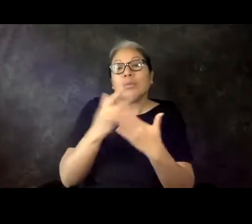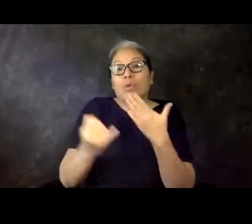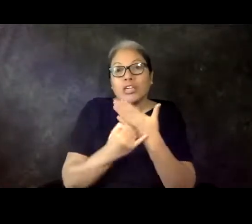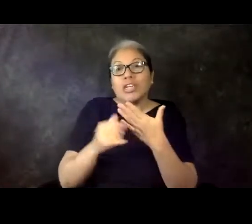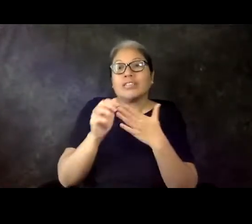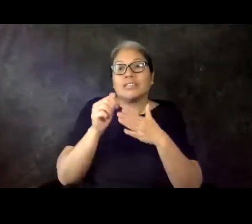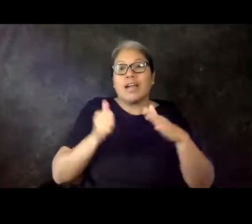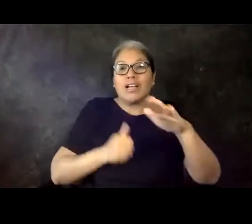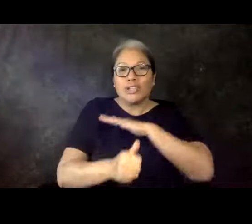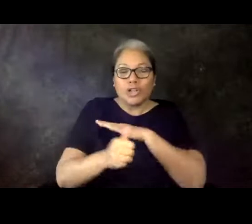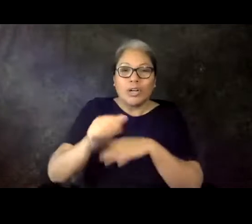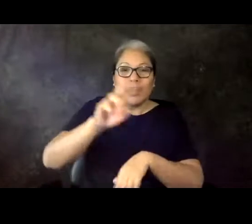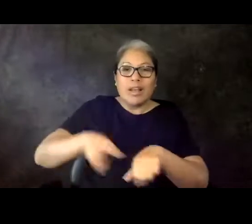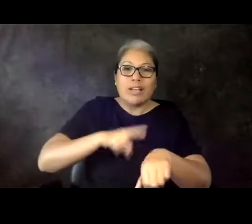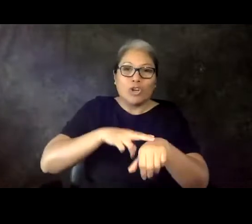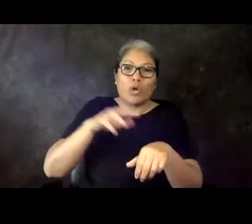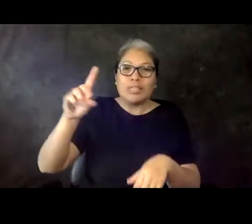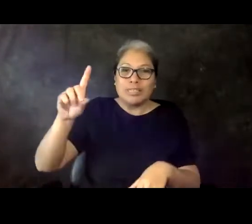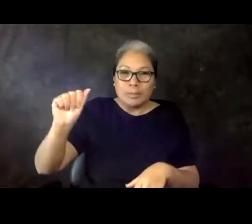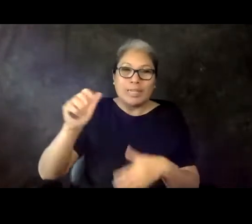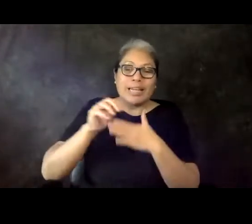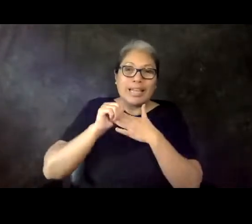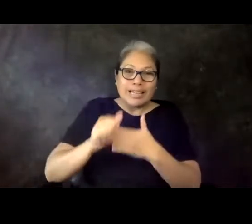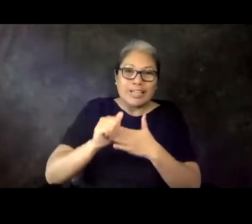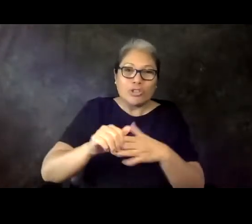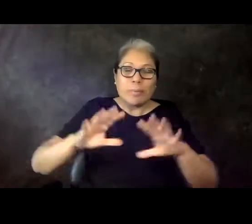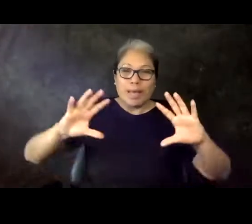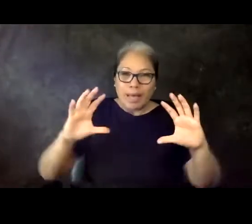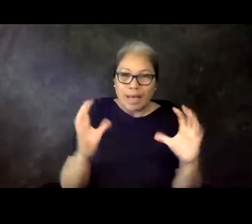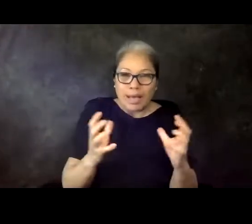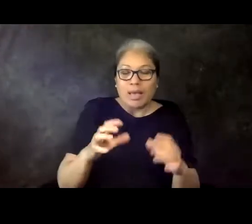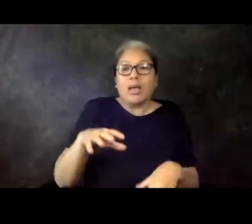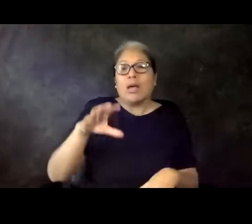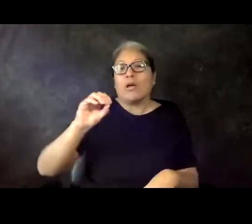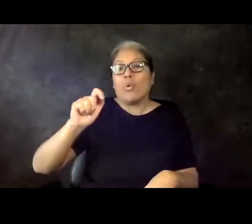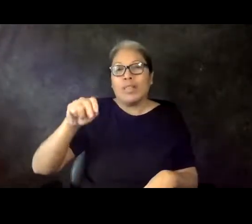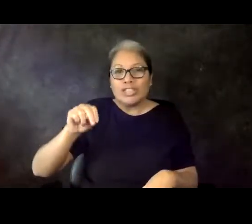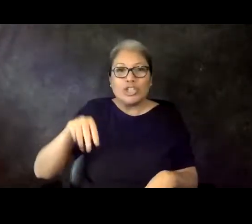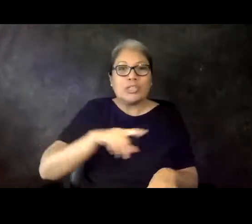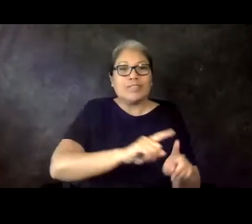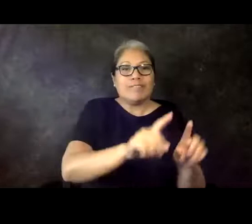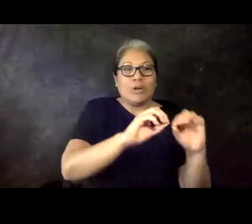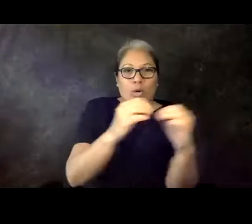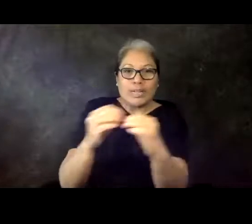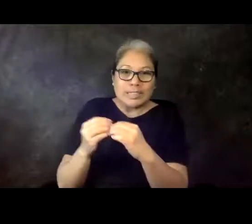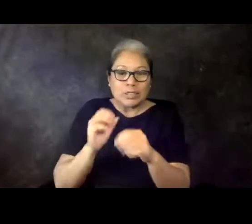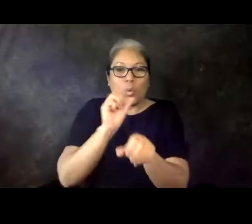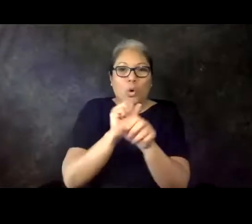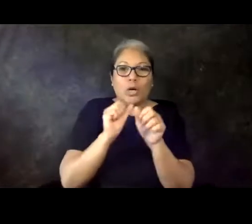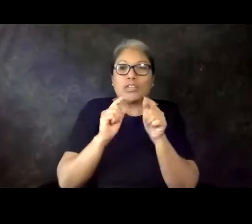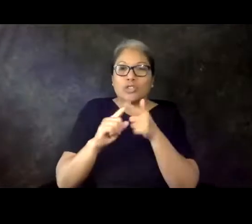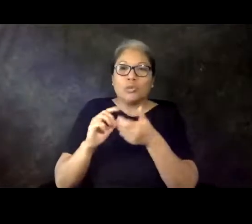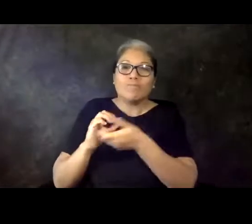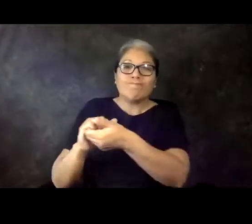is a national cross-disability coalition of disability organizations working to build more of a voice for